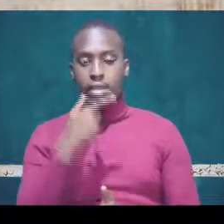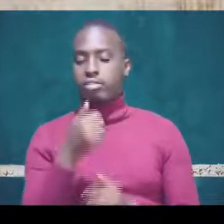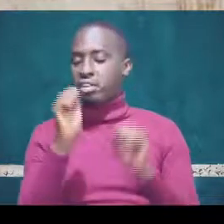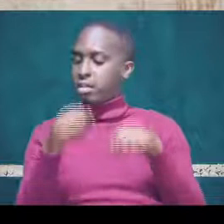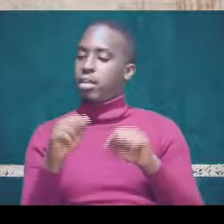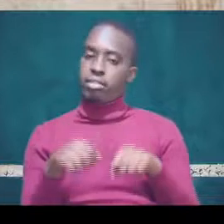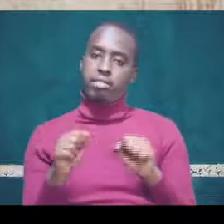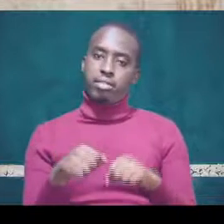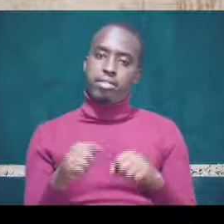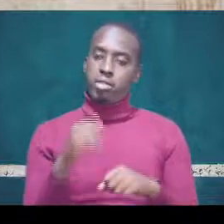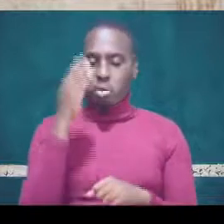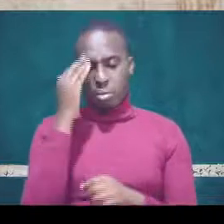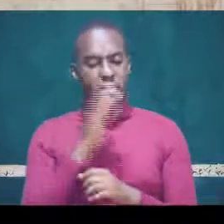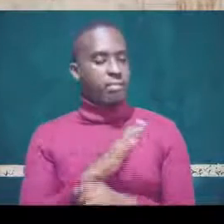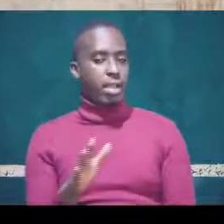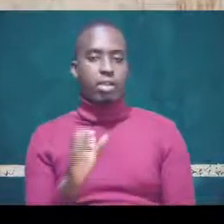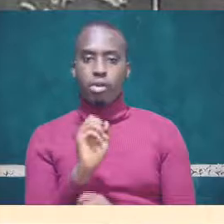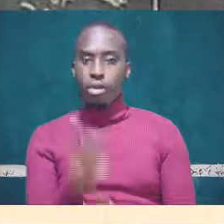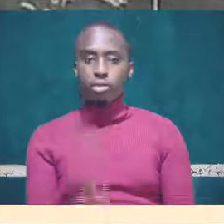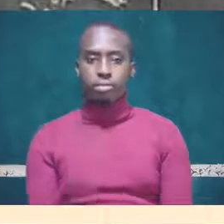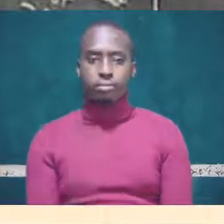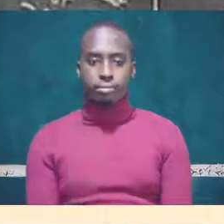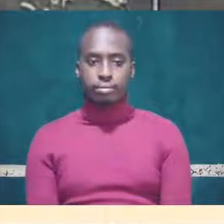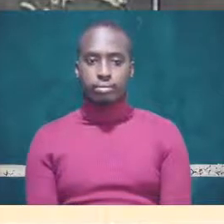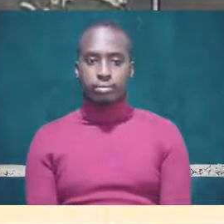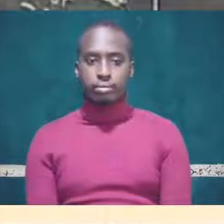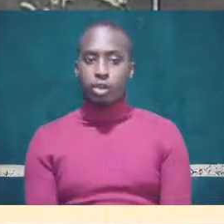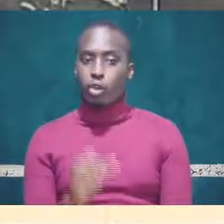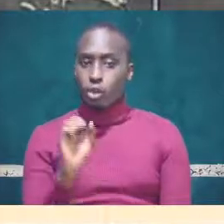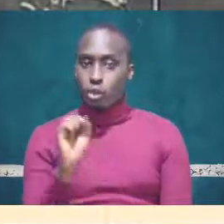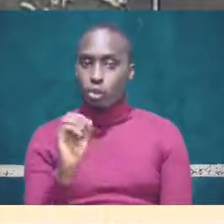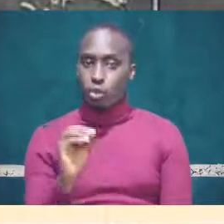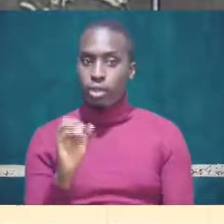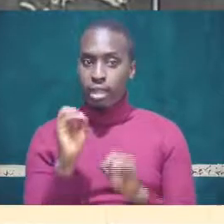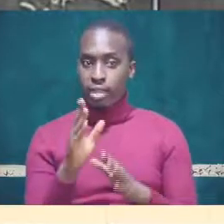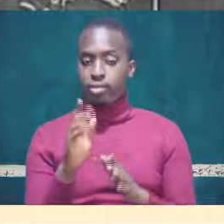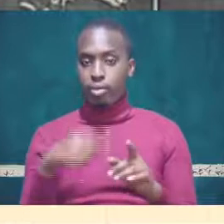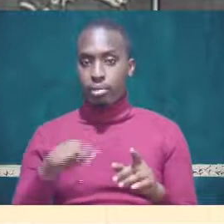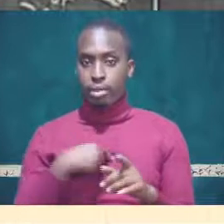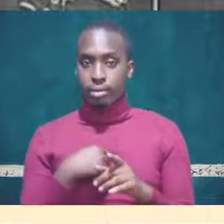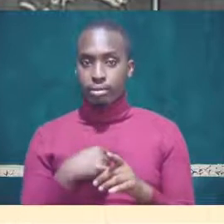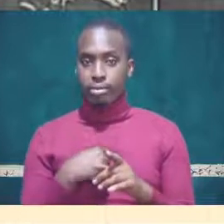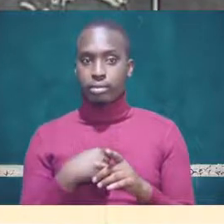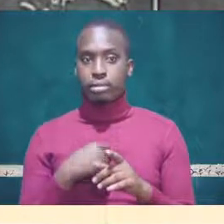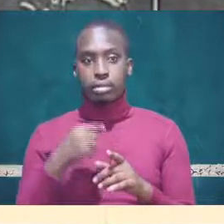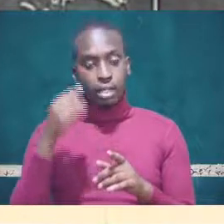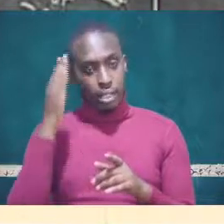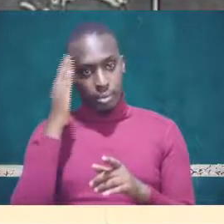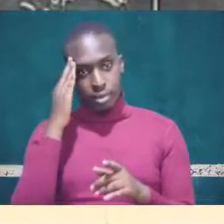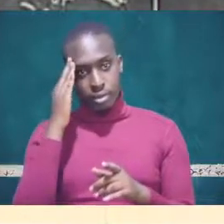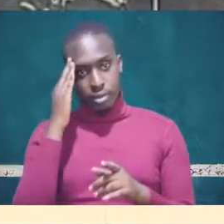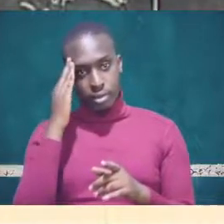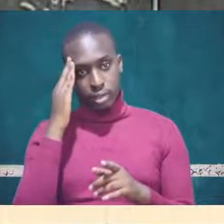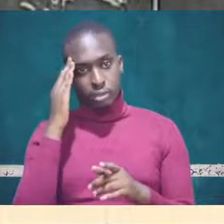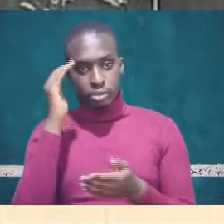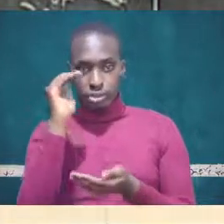yes. It is very okay. So, as we summarize, I'm very sure, let